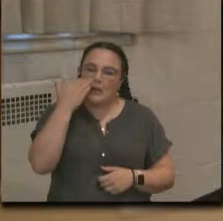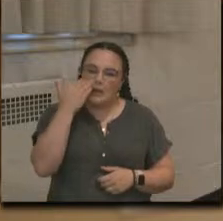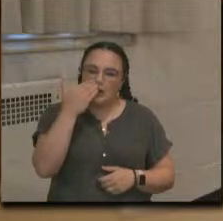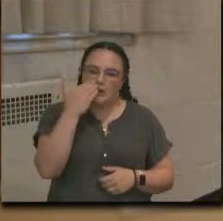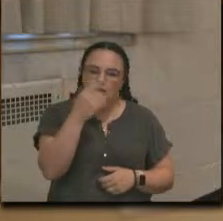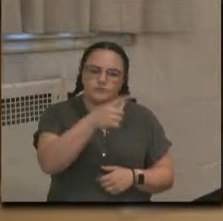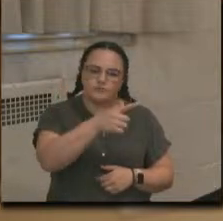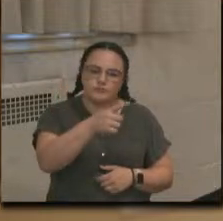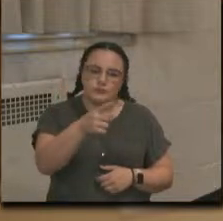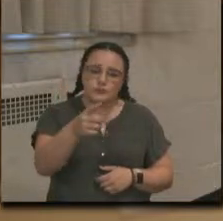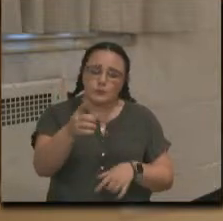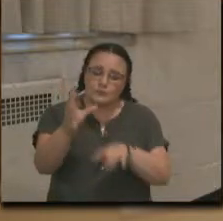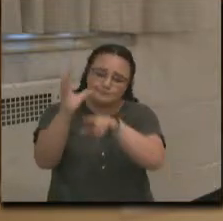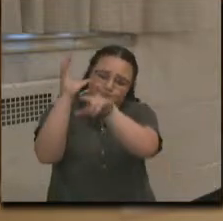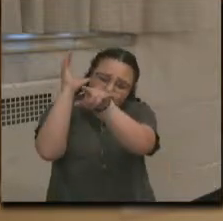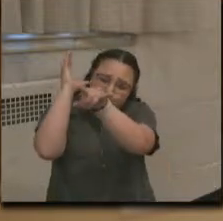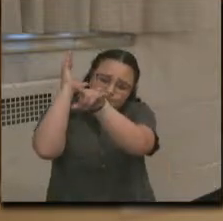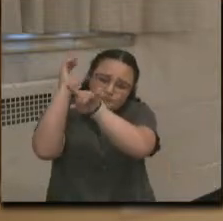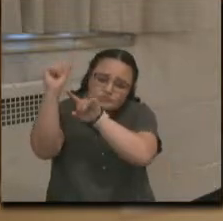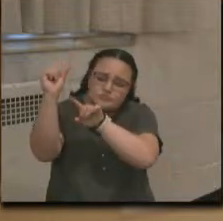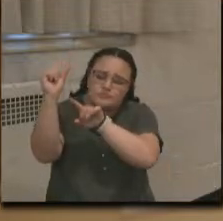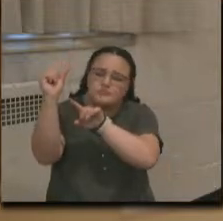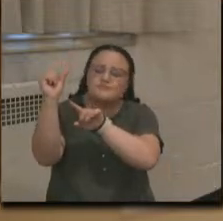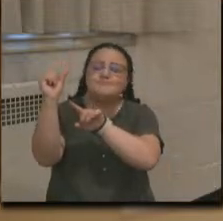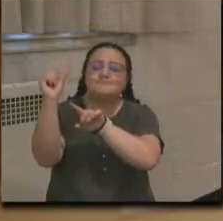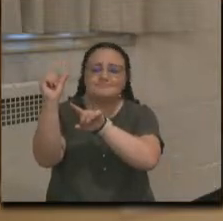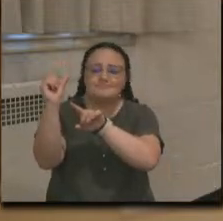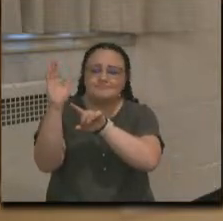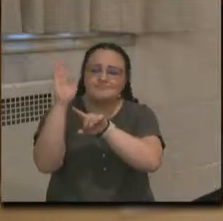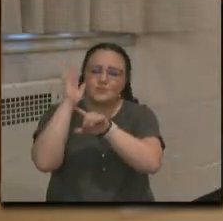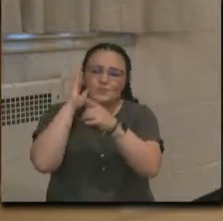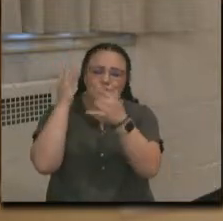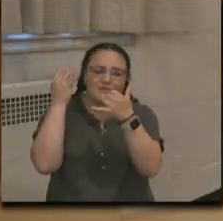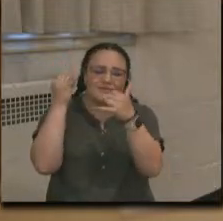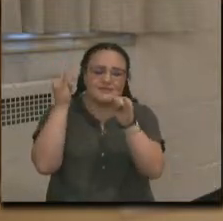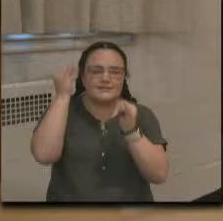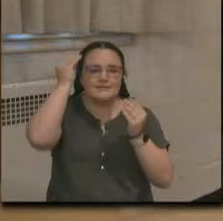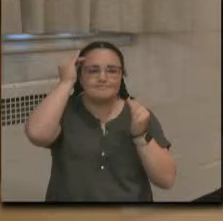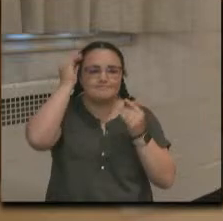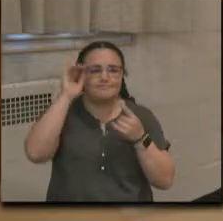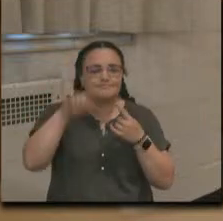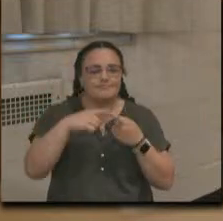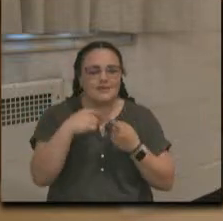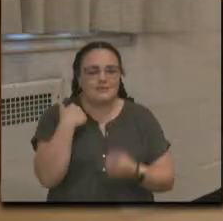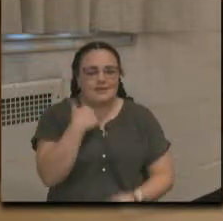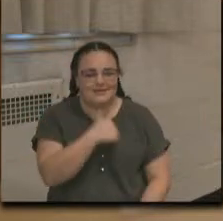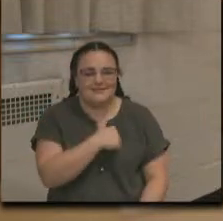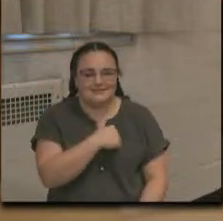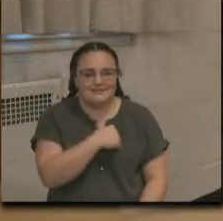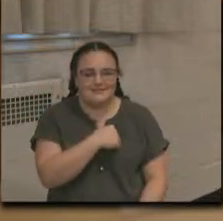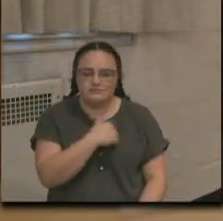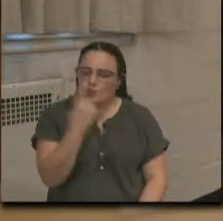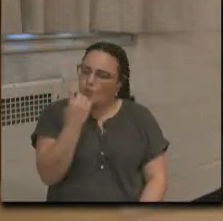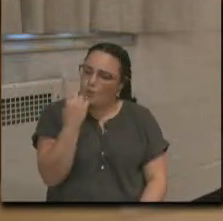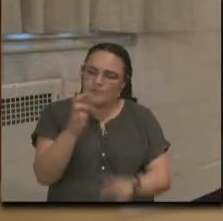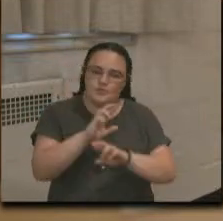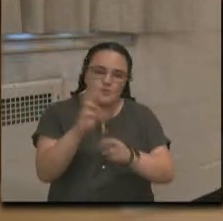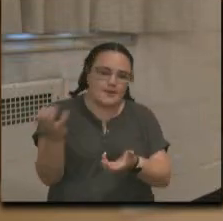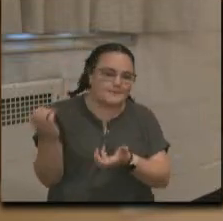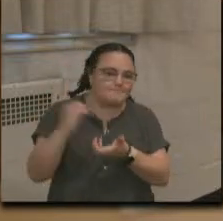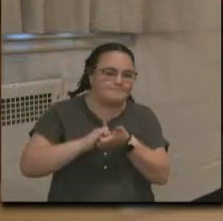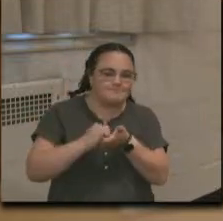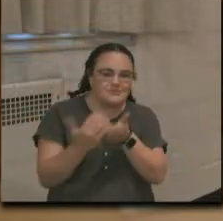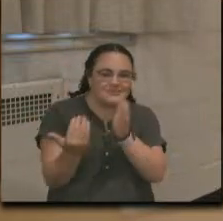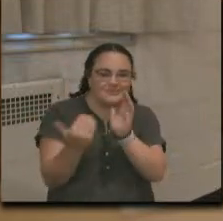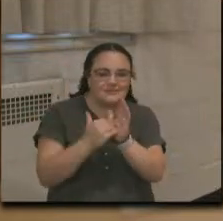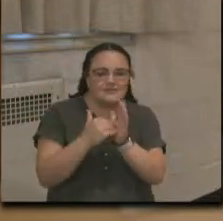the next step that you are going to continue to do the same. I will always be your partner. Thank you very much